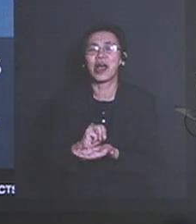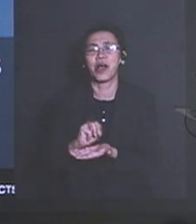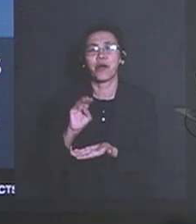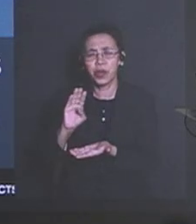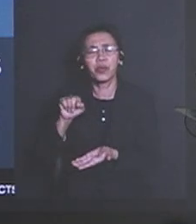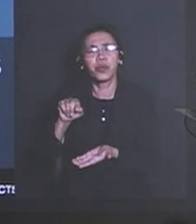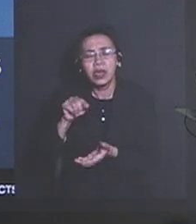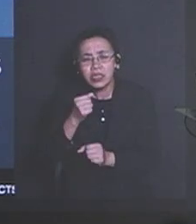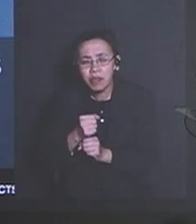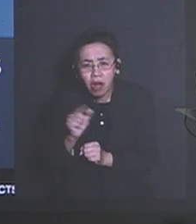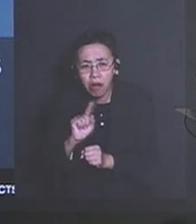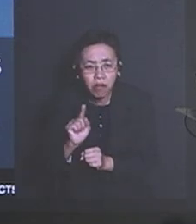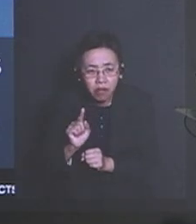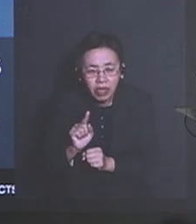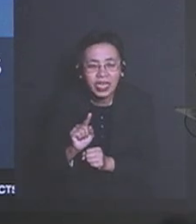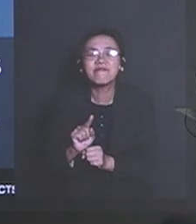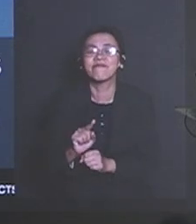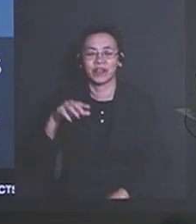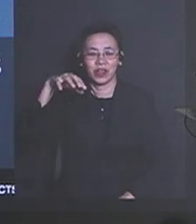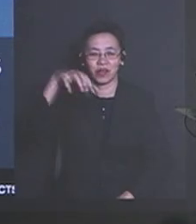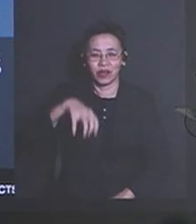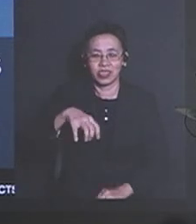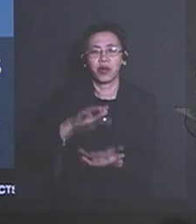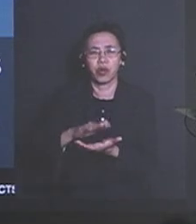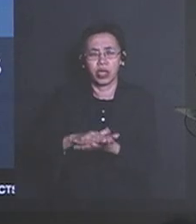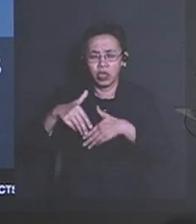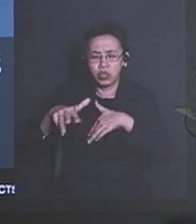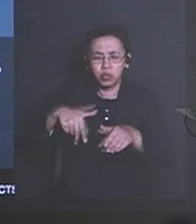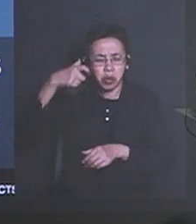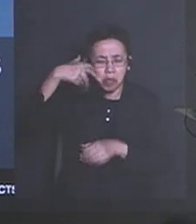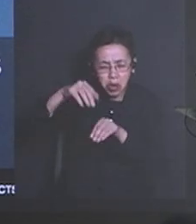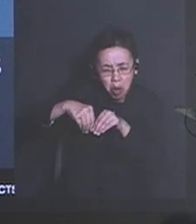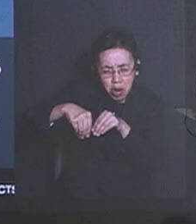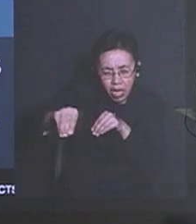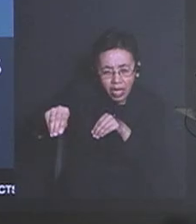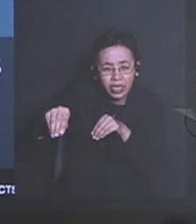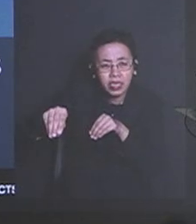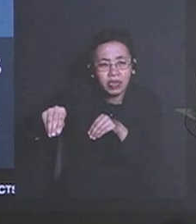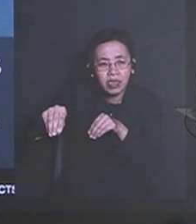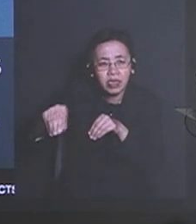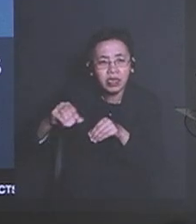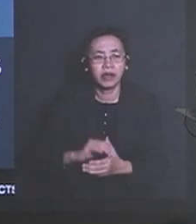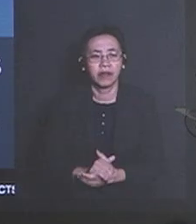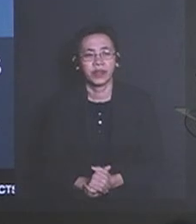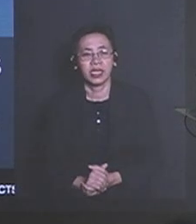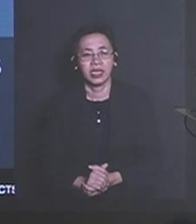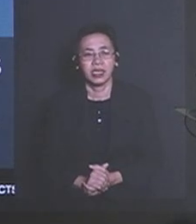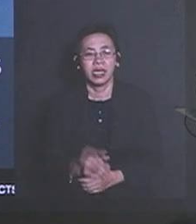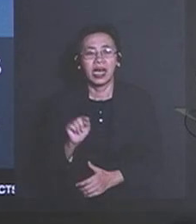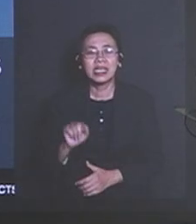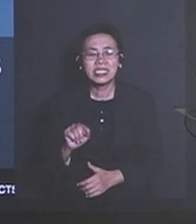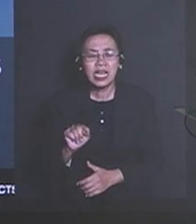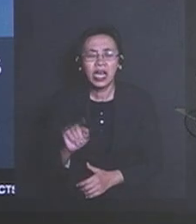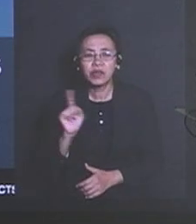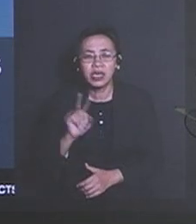isolated community school named Blan Khong Bon School, which located on Yao Yai Island in the middle of the Andaman